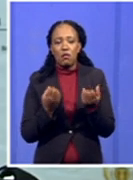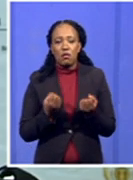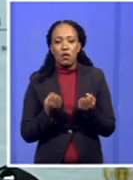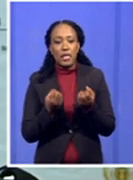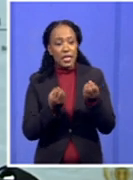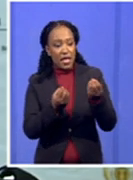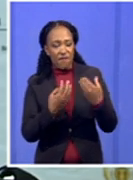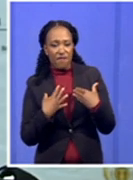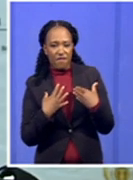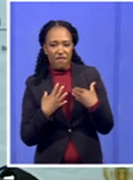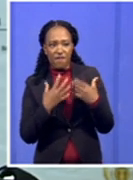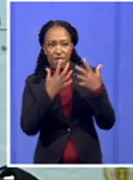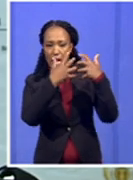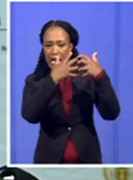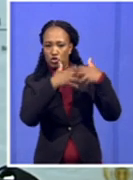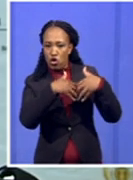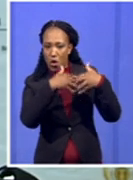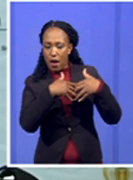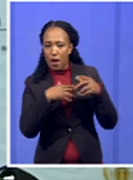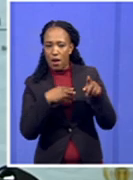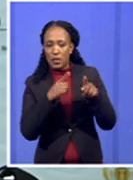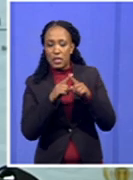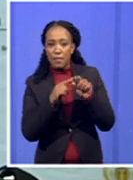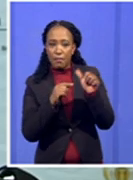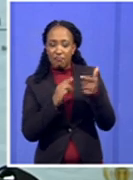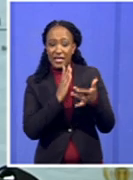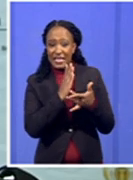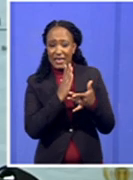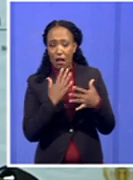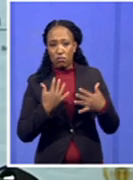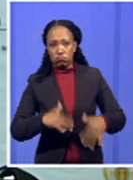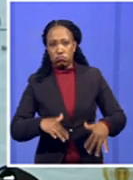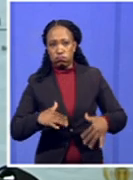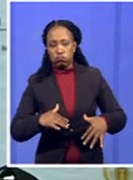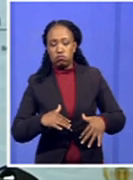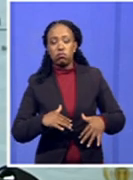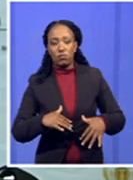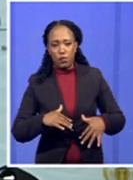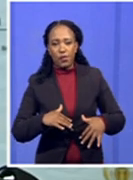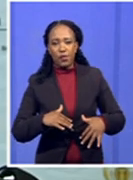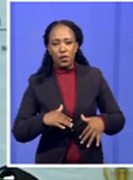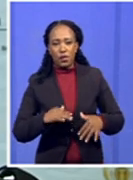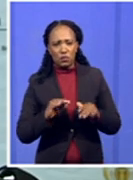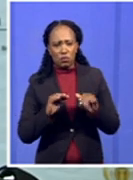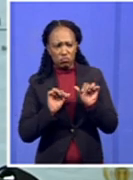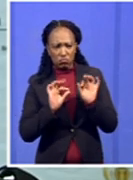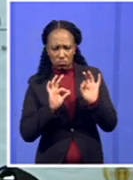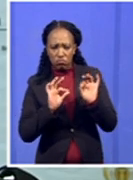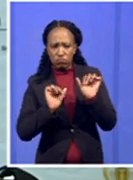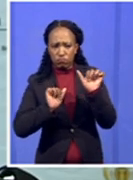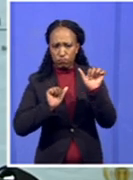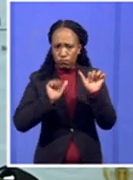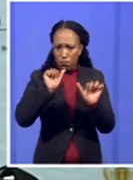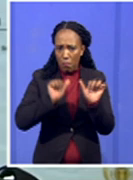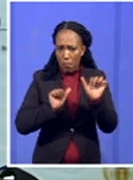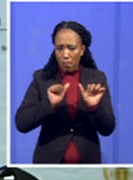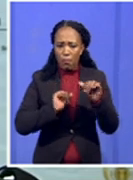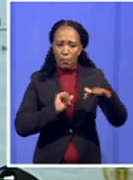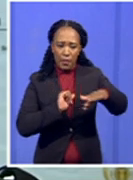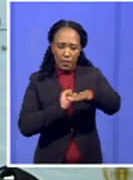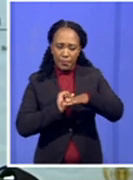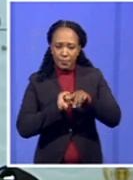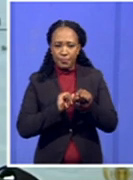with engineers and other technical capacity to make thorough assessment of that area